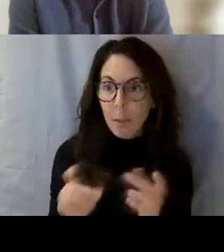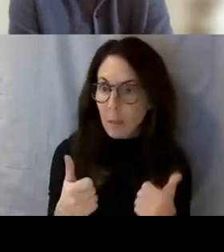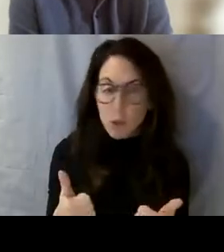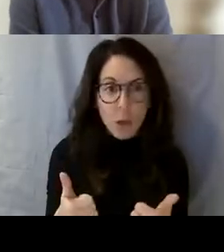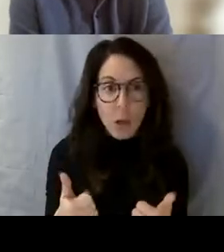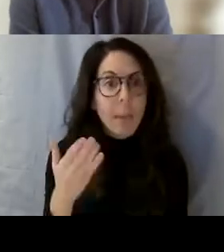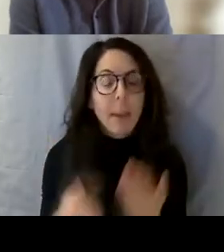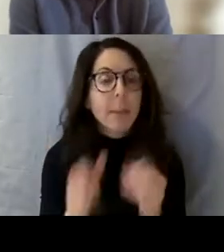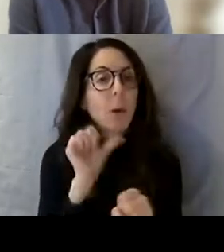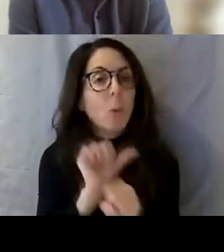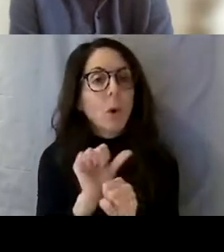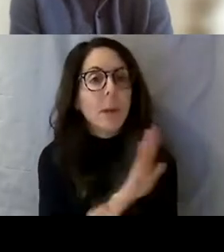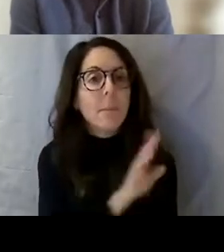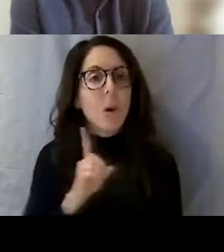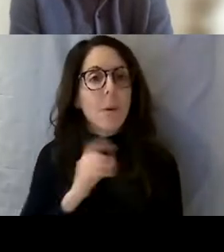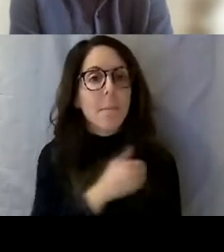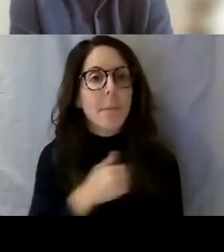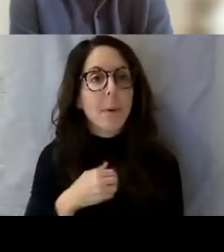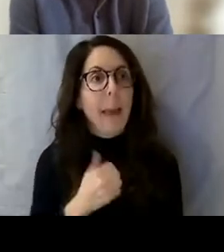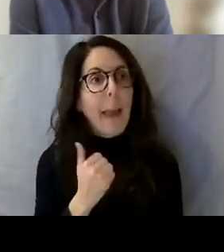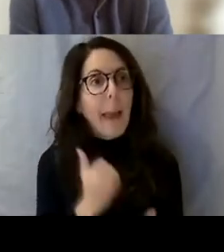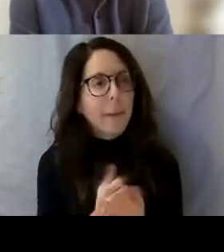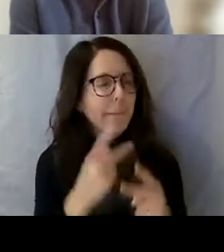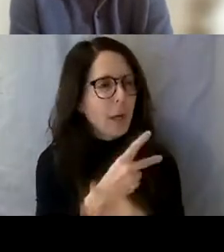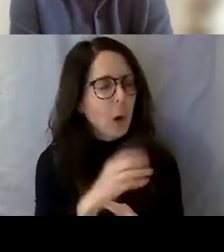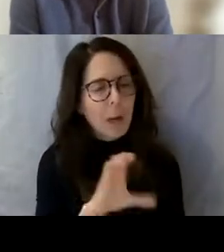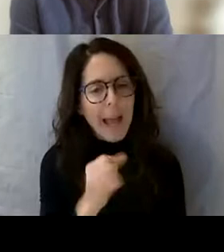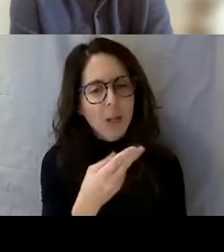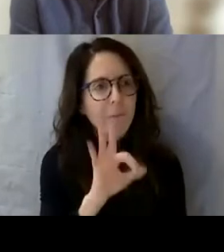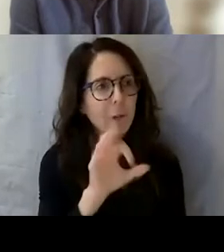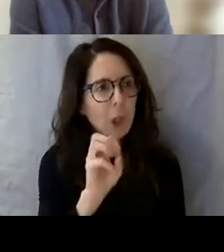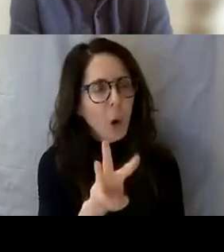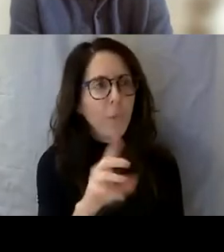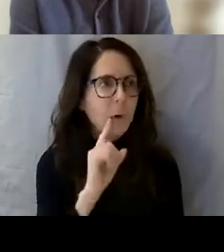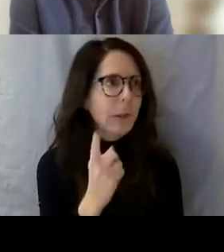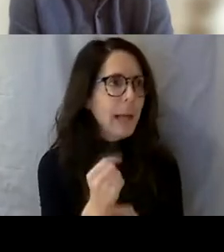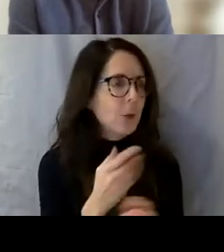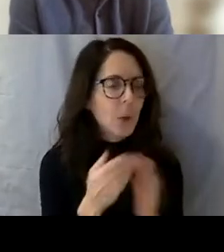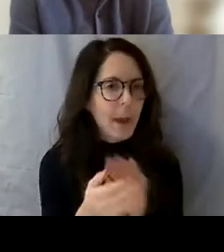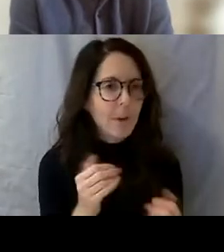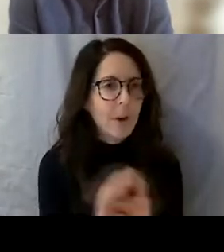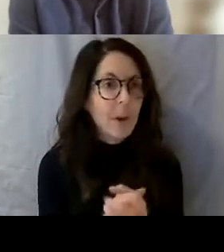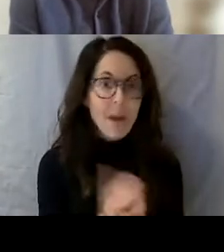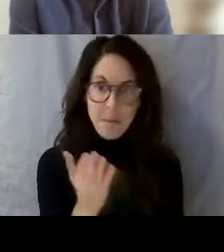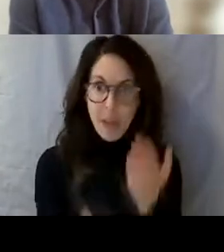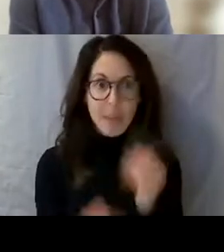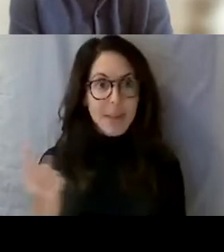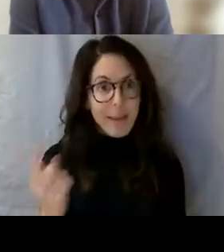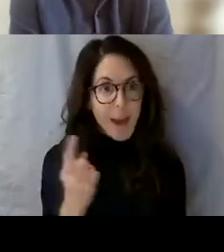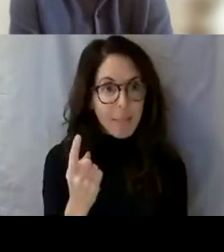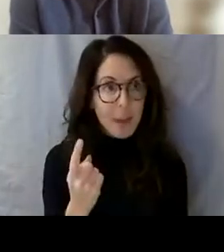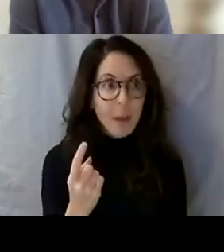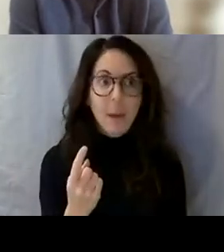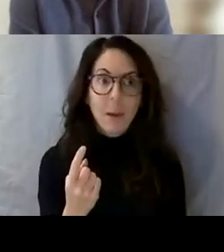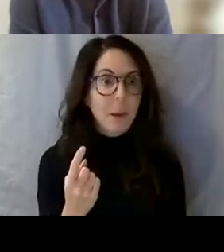board member that's like helping figure out the cash flow from last year for CADAC or whatever. And maybe by benefit of